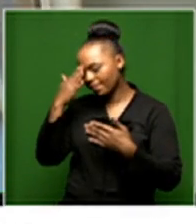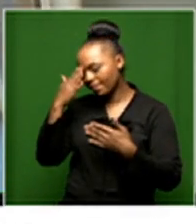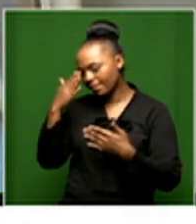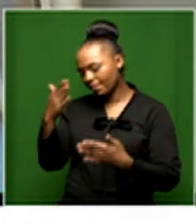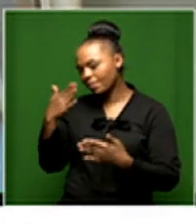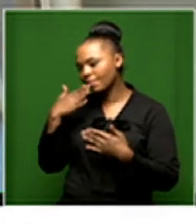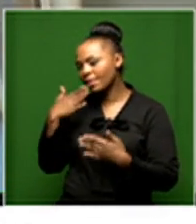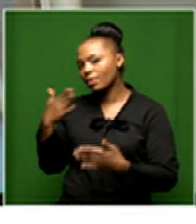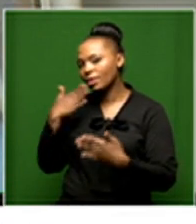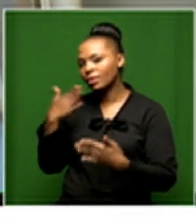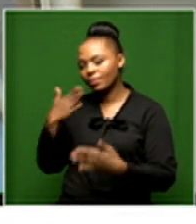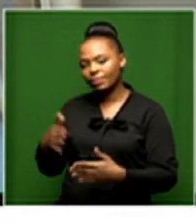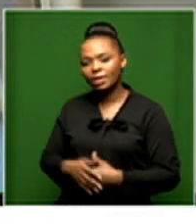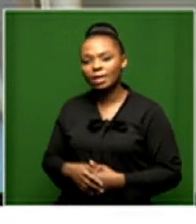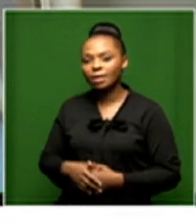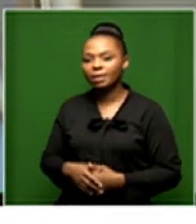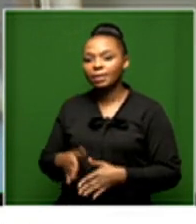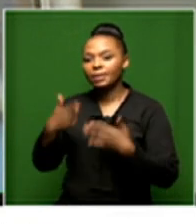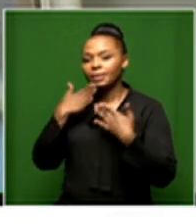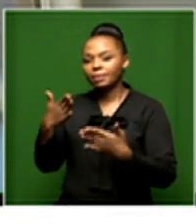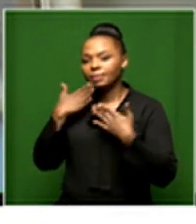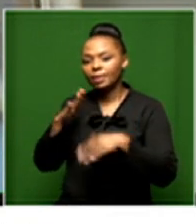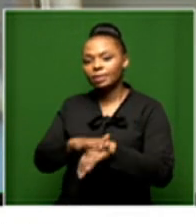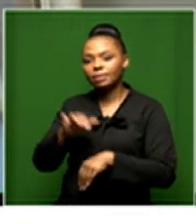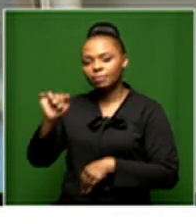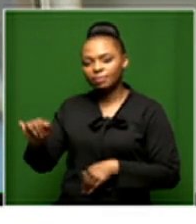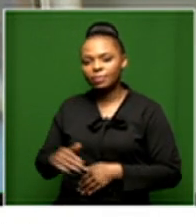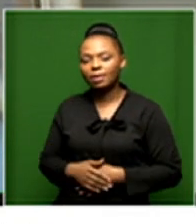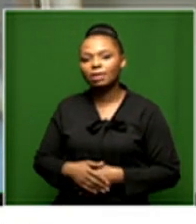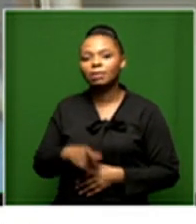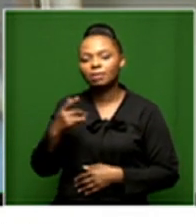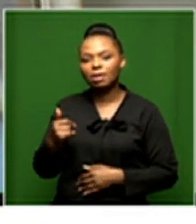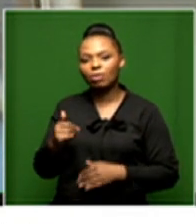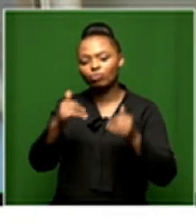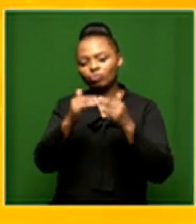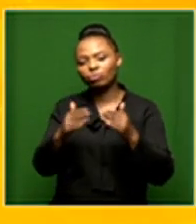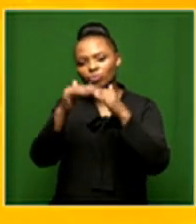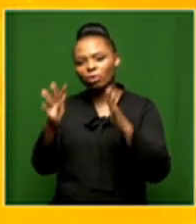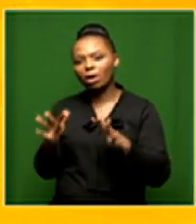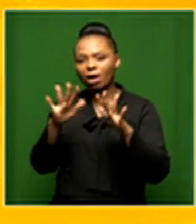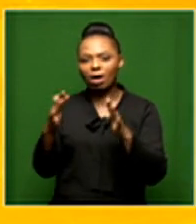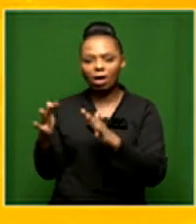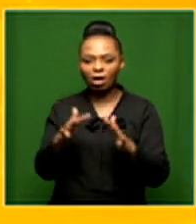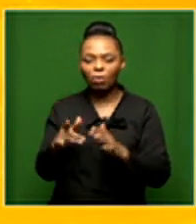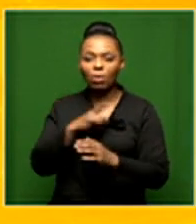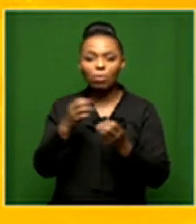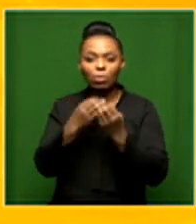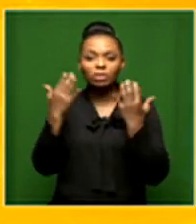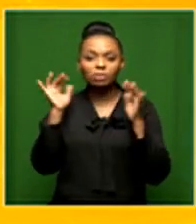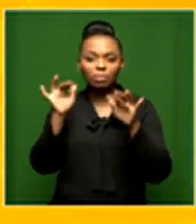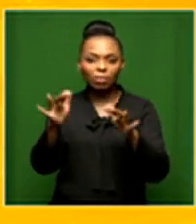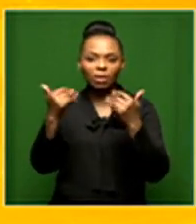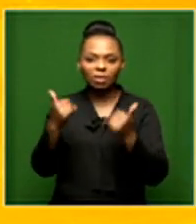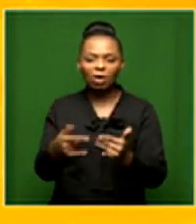Clifford is from Westbrook and talking to us about the rise in multi-generational households. This, as many people are